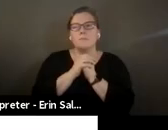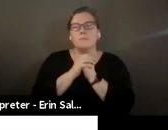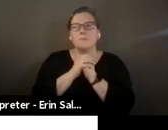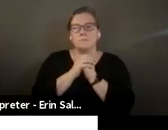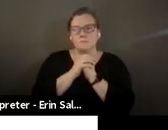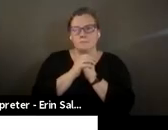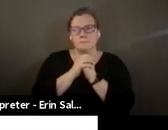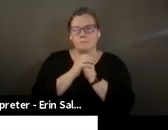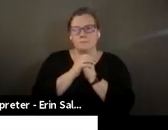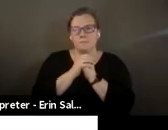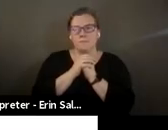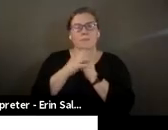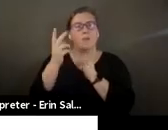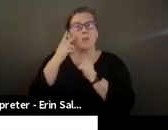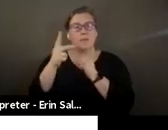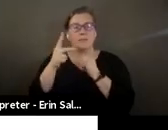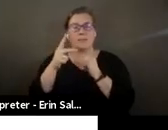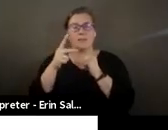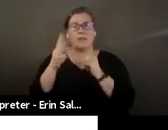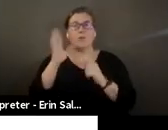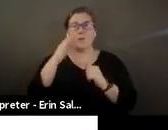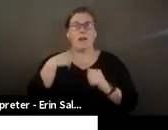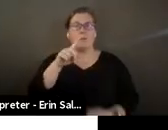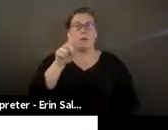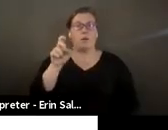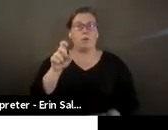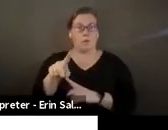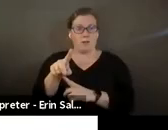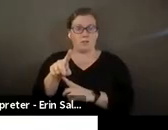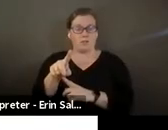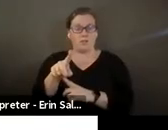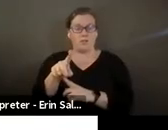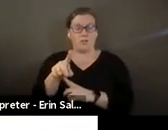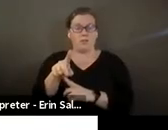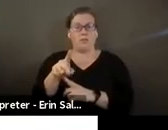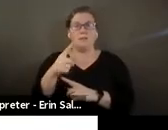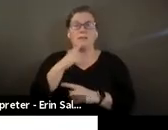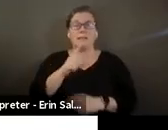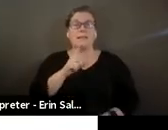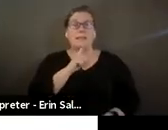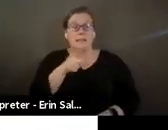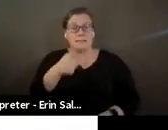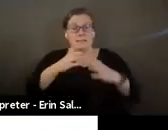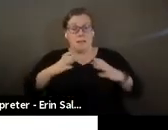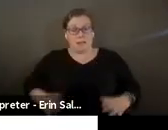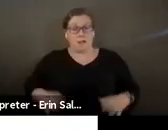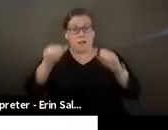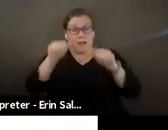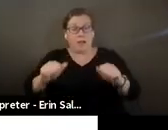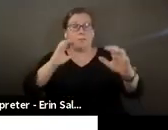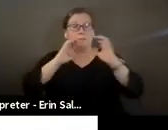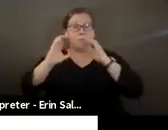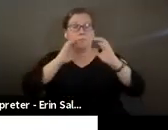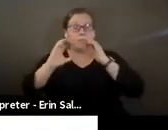a question on this application or this certification form. It says, is the client able to communicate on